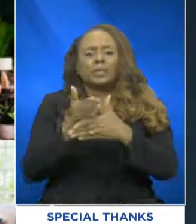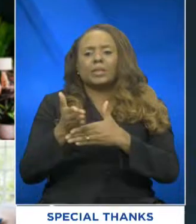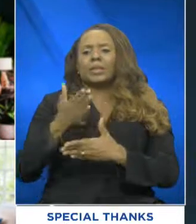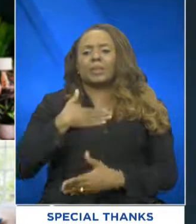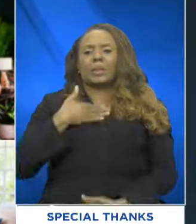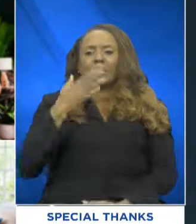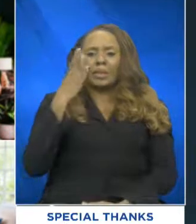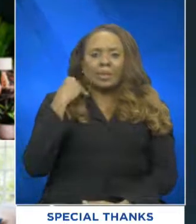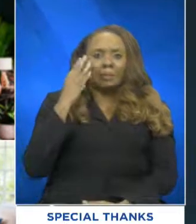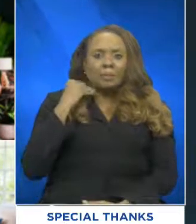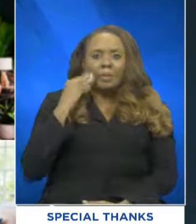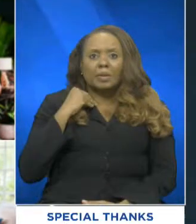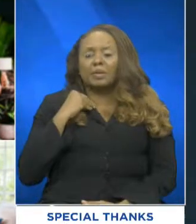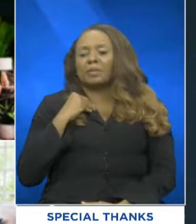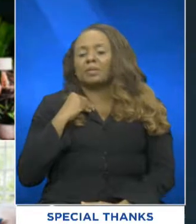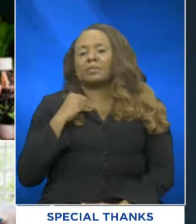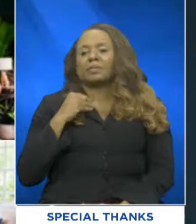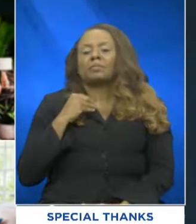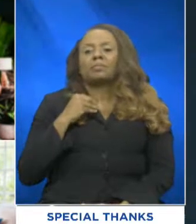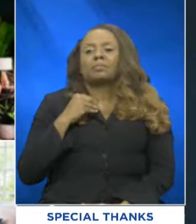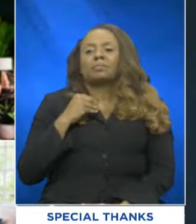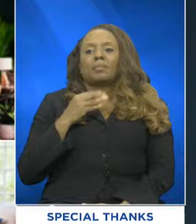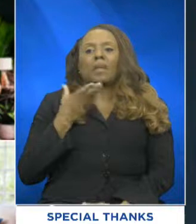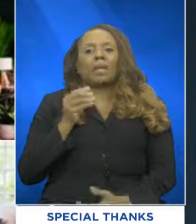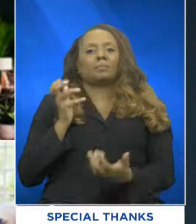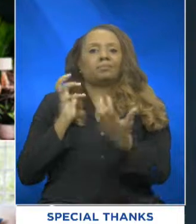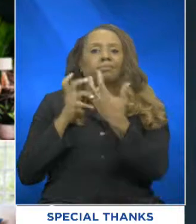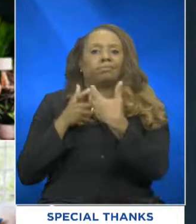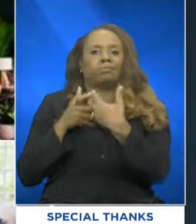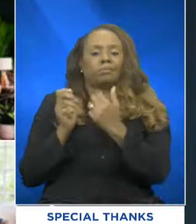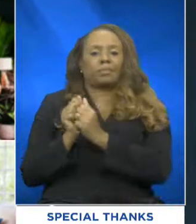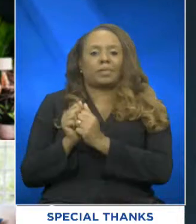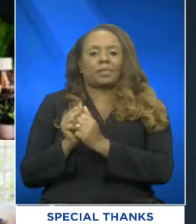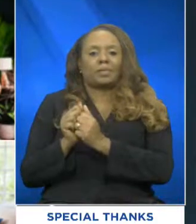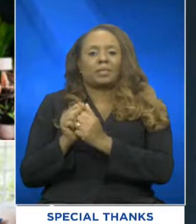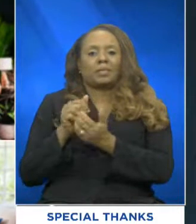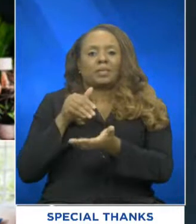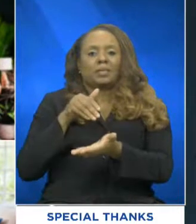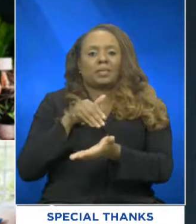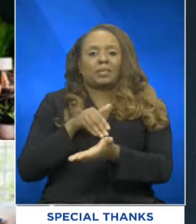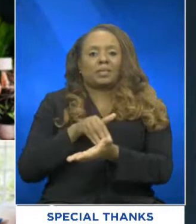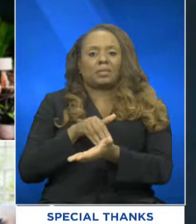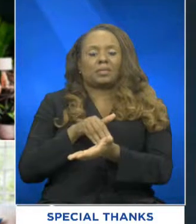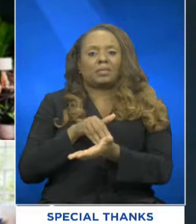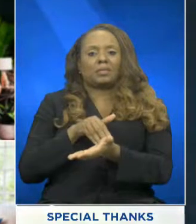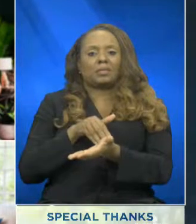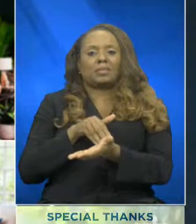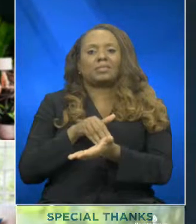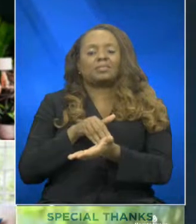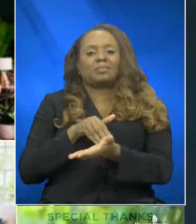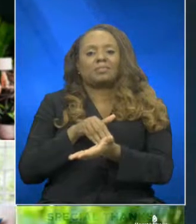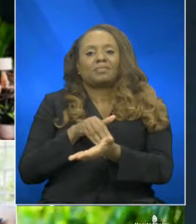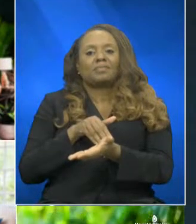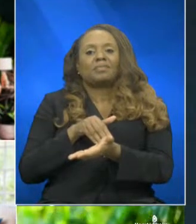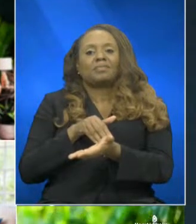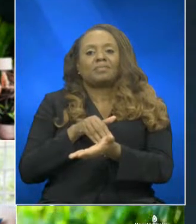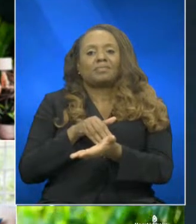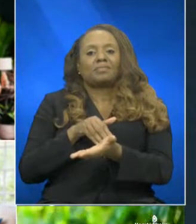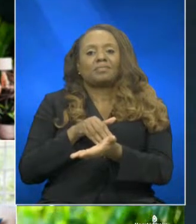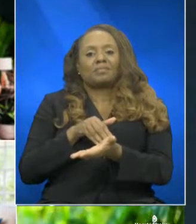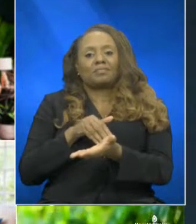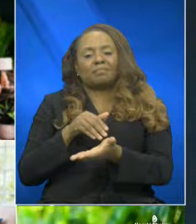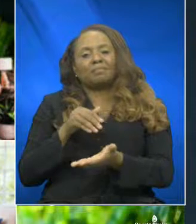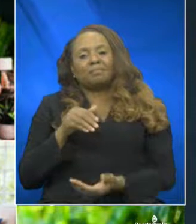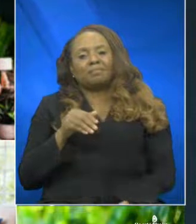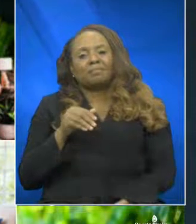saying, what Dr. Mosley is saying, because, Peter, my name is Nello Bino, and you know Hello. me, and I know you, and I know